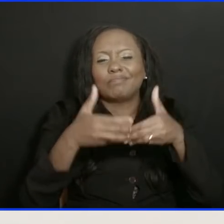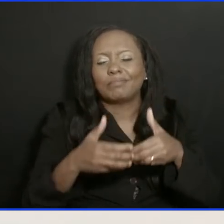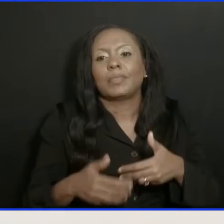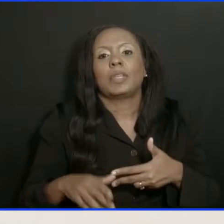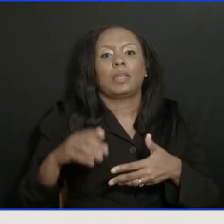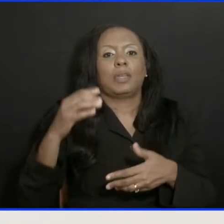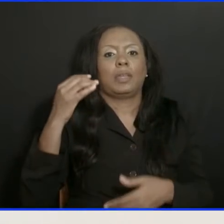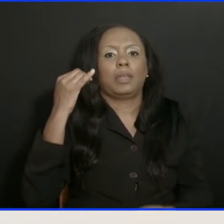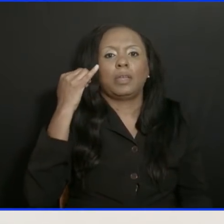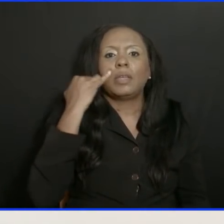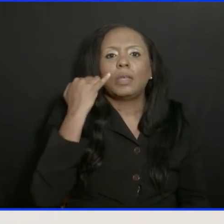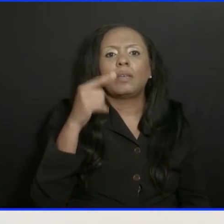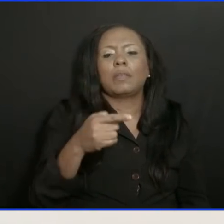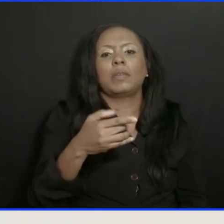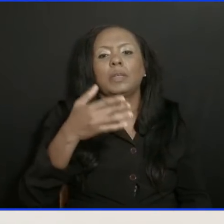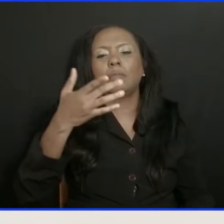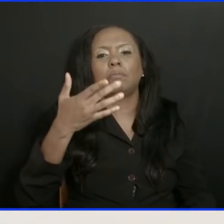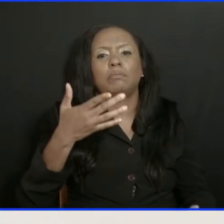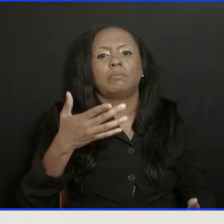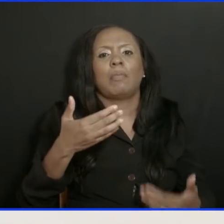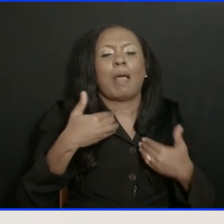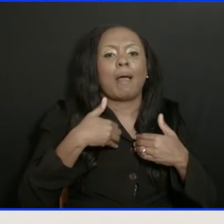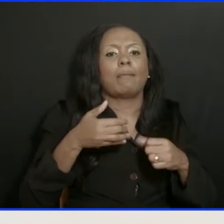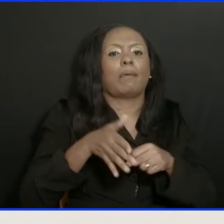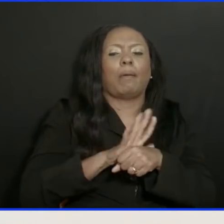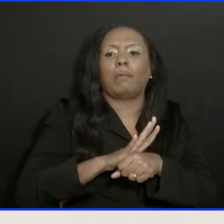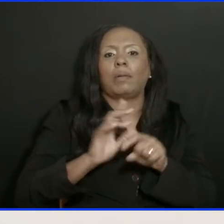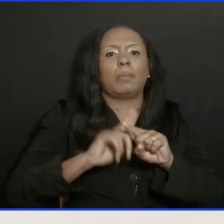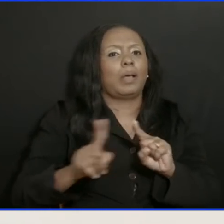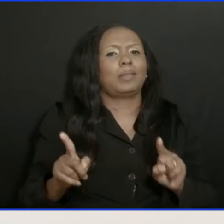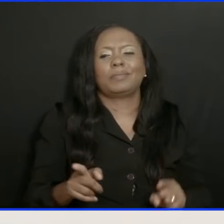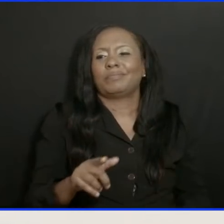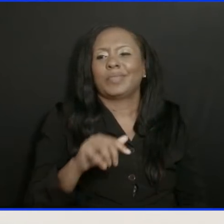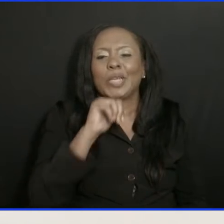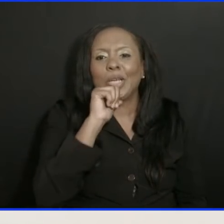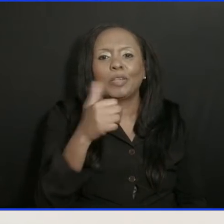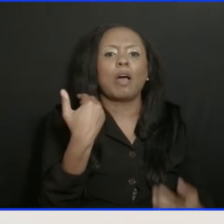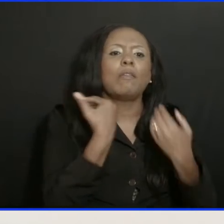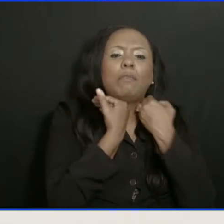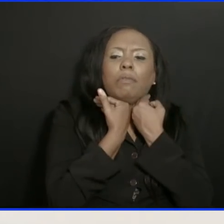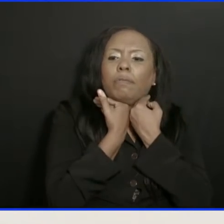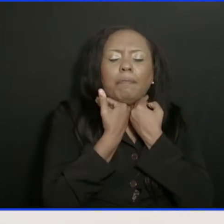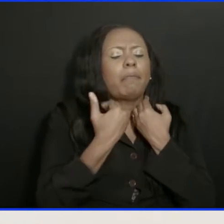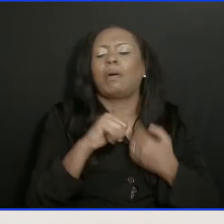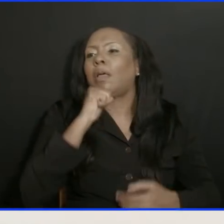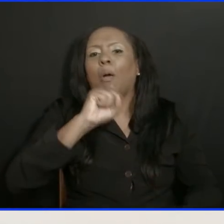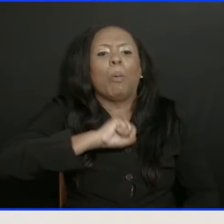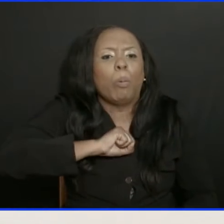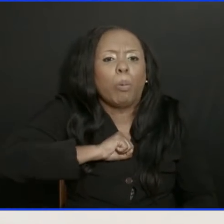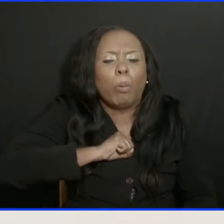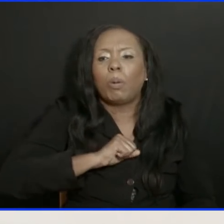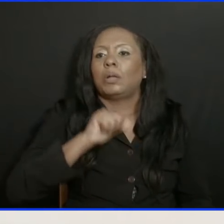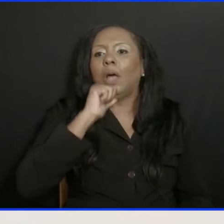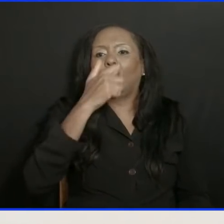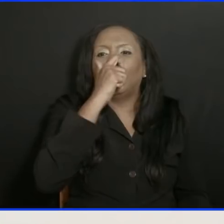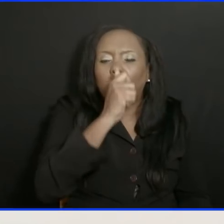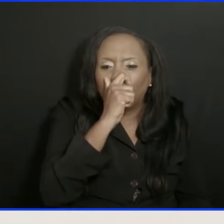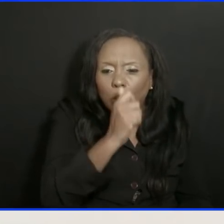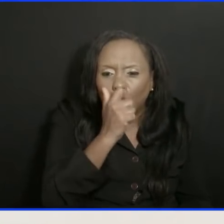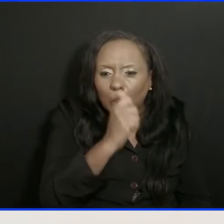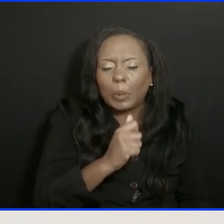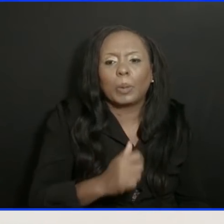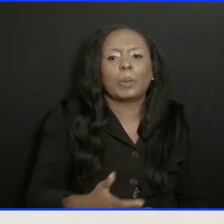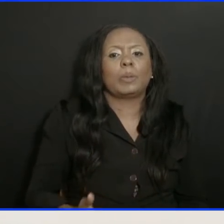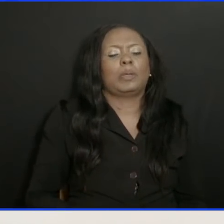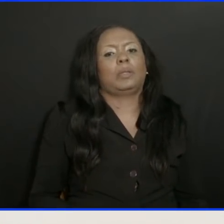asymptomatic or very mildly symptomatic and do not have risk factors for an adverse outcome for